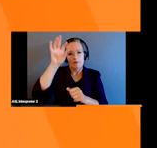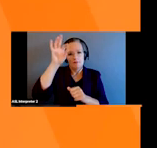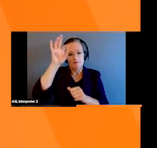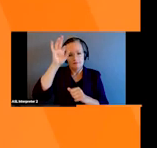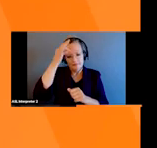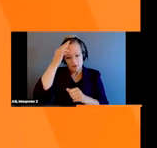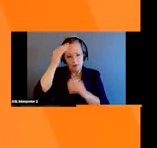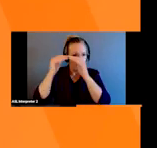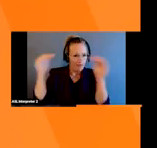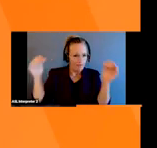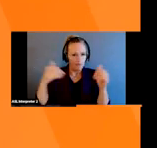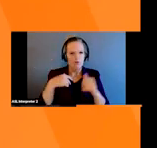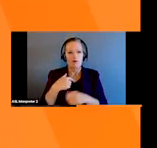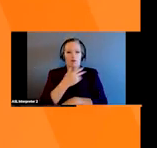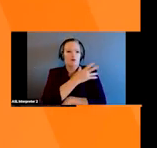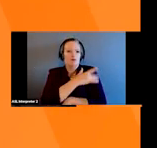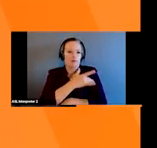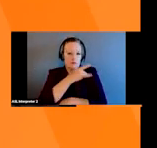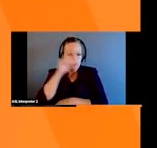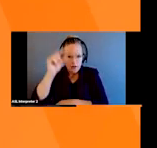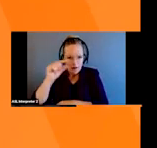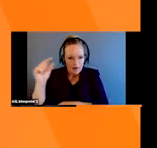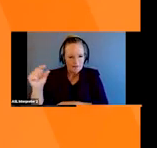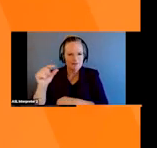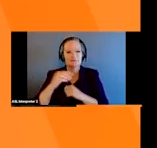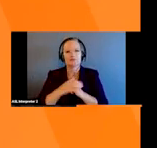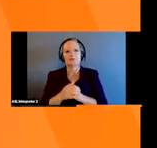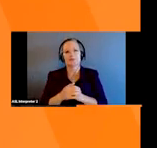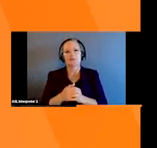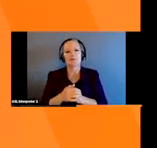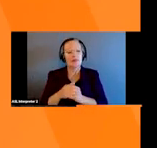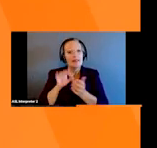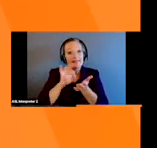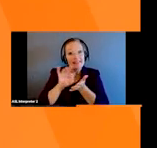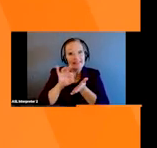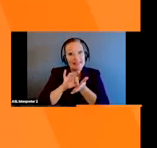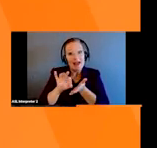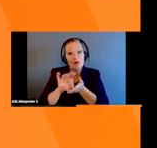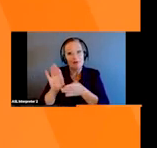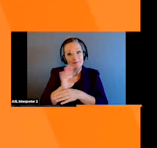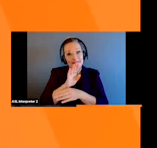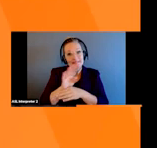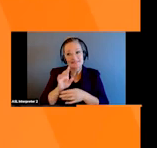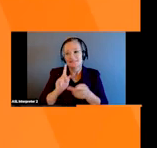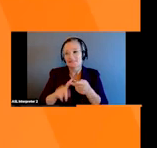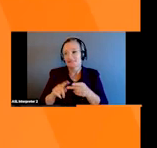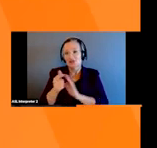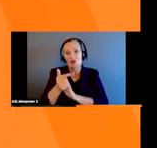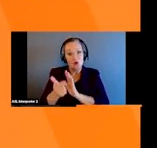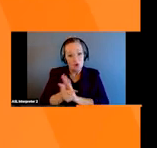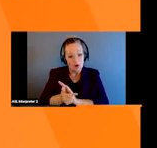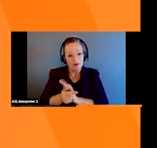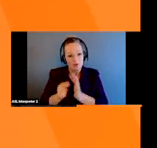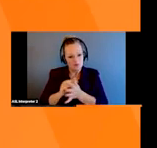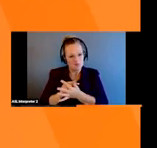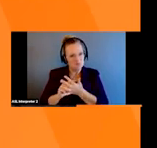There's a whole whack ton. So like our accounting firm, our lawyers, any important information that we need to have. Yeah.